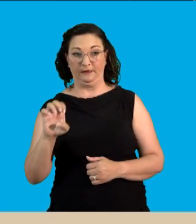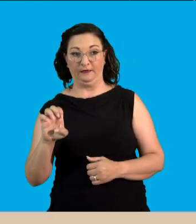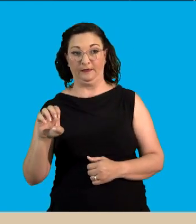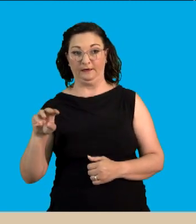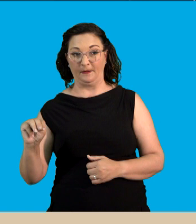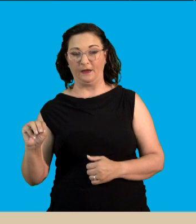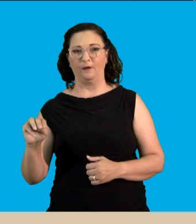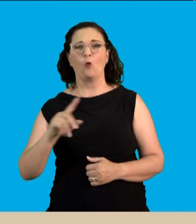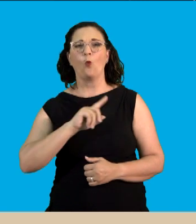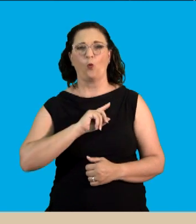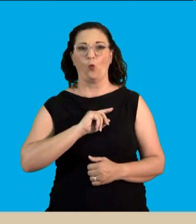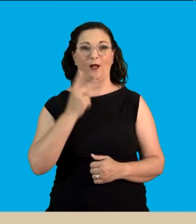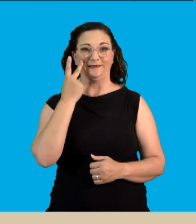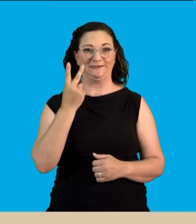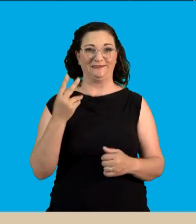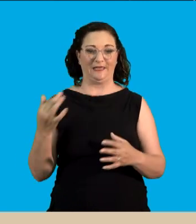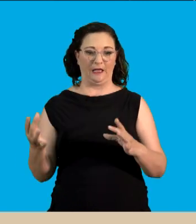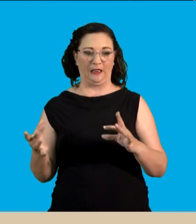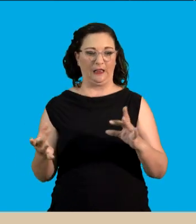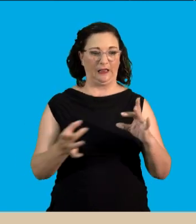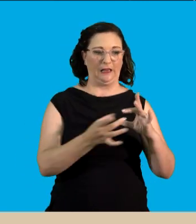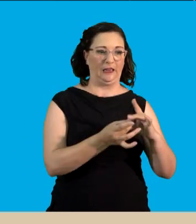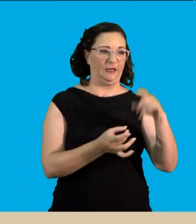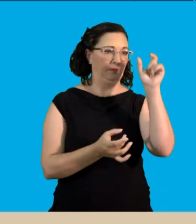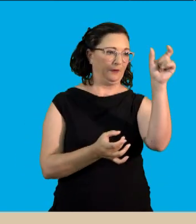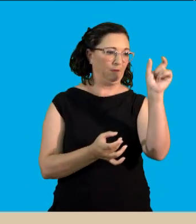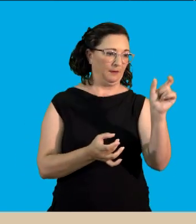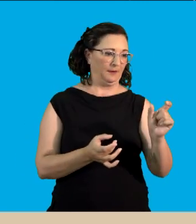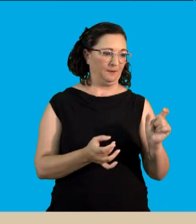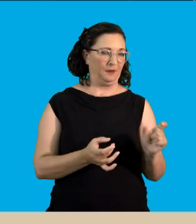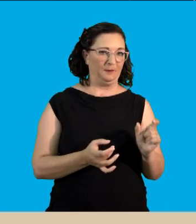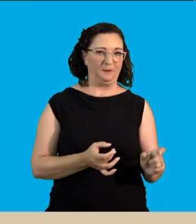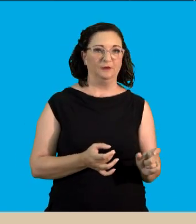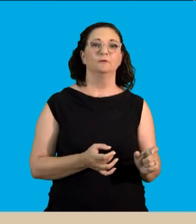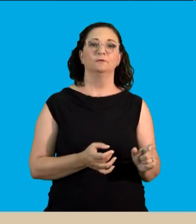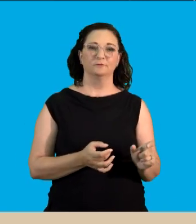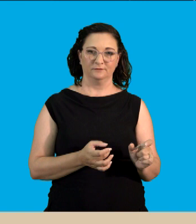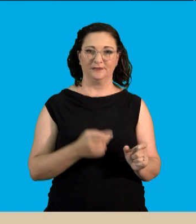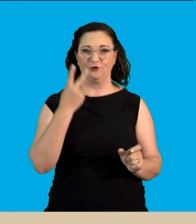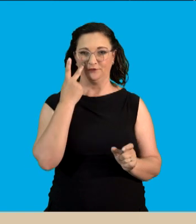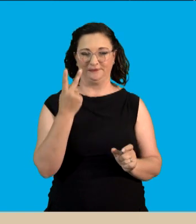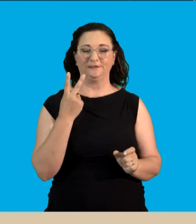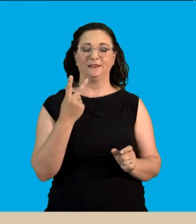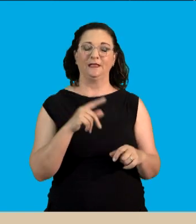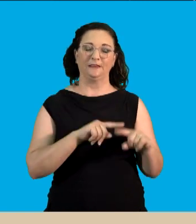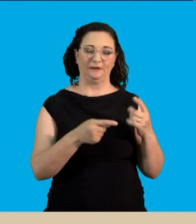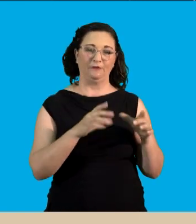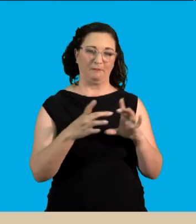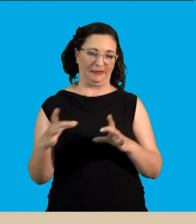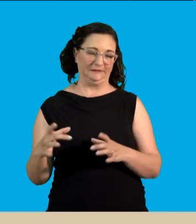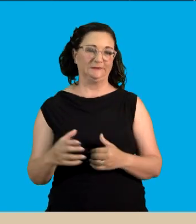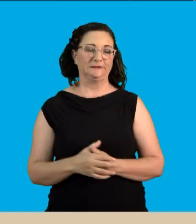start with capital letters so that you can be able to see the capital letters representing the types